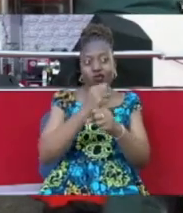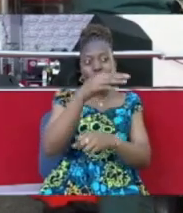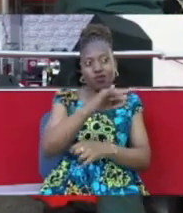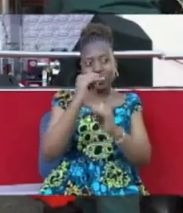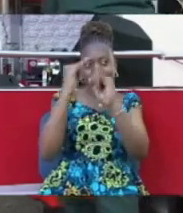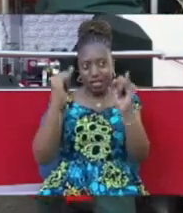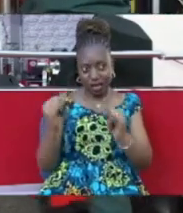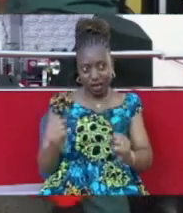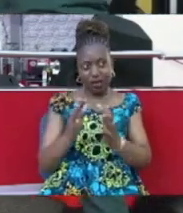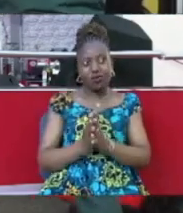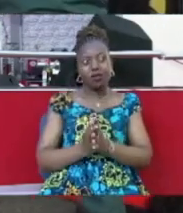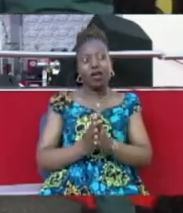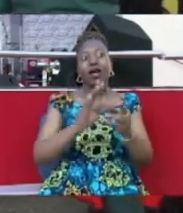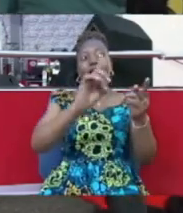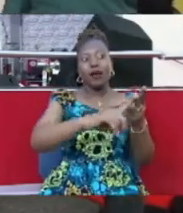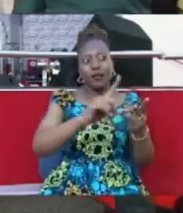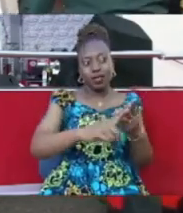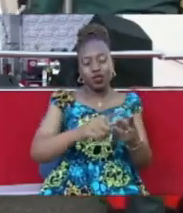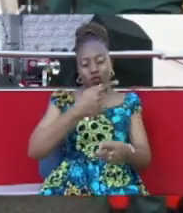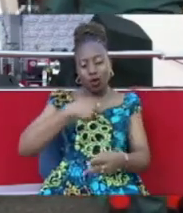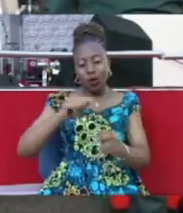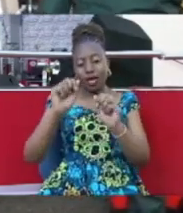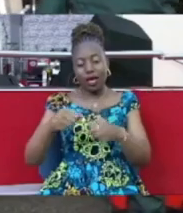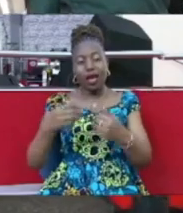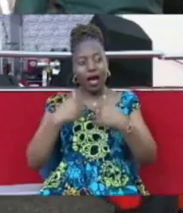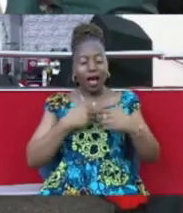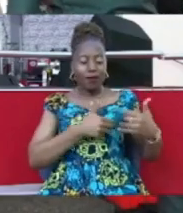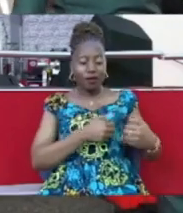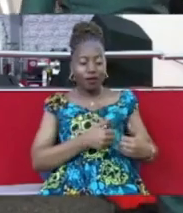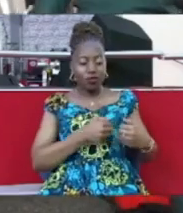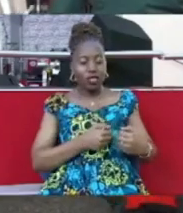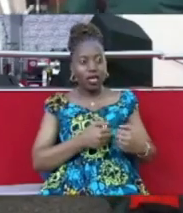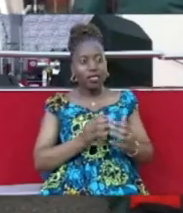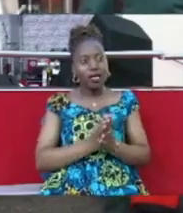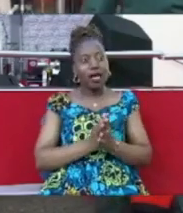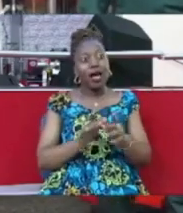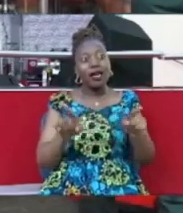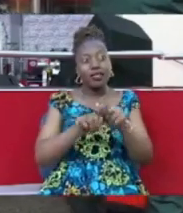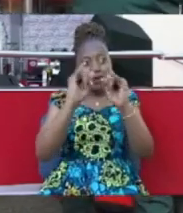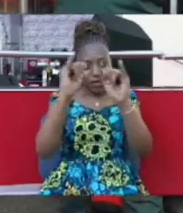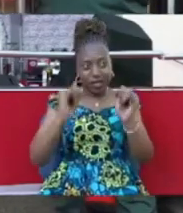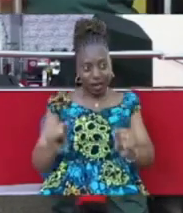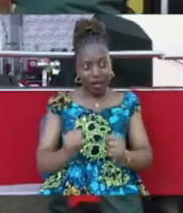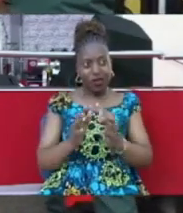can have our spouses or our boyfriends as gods or our girlfriends as gods.